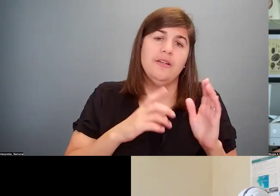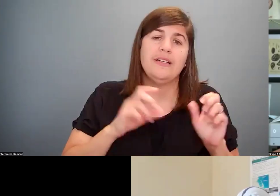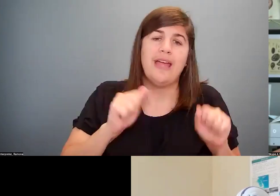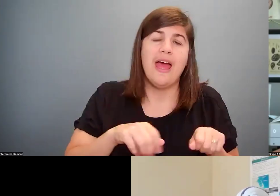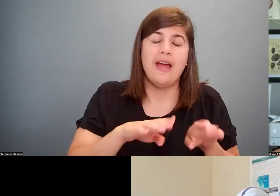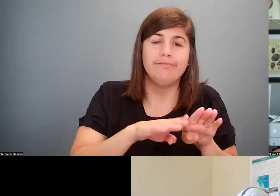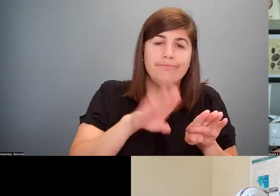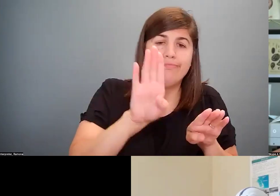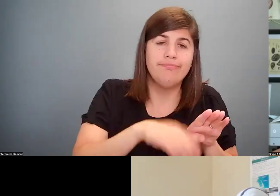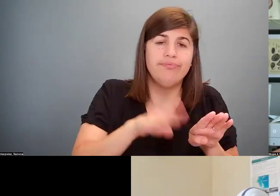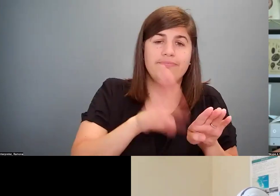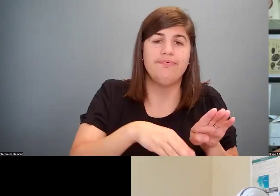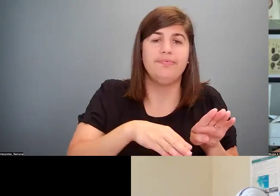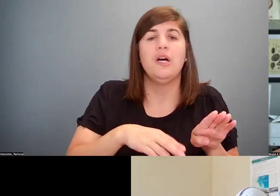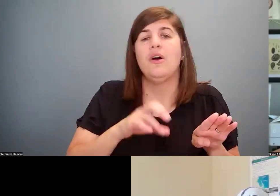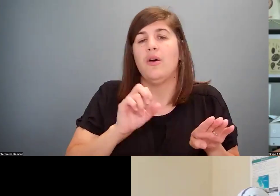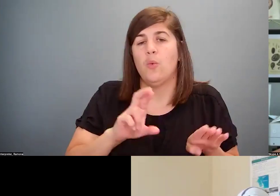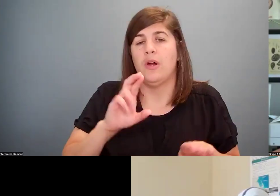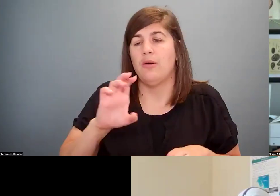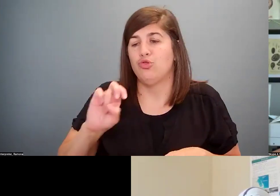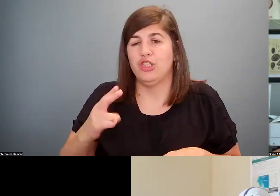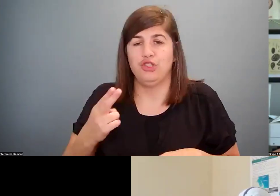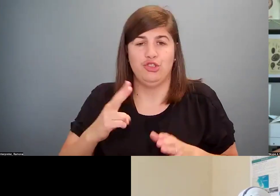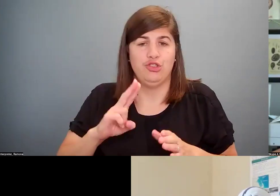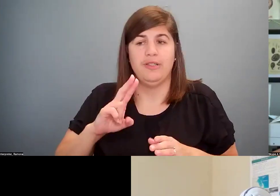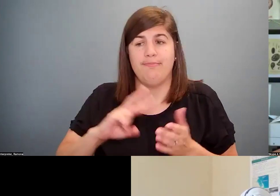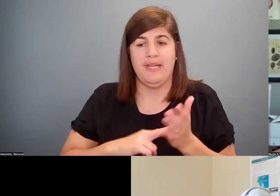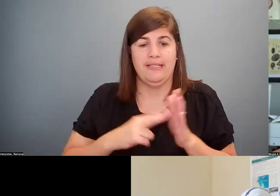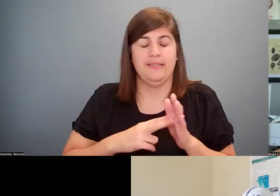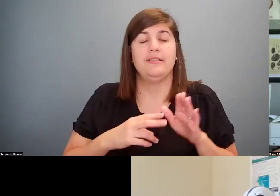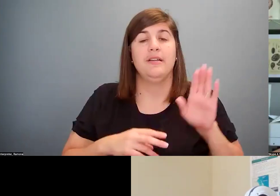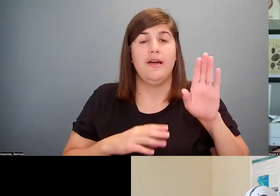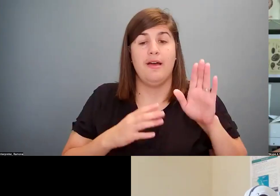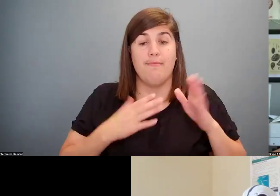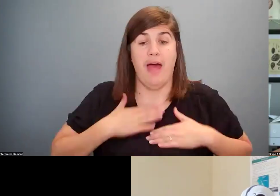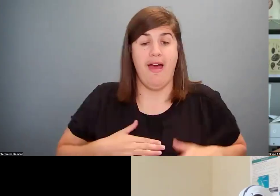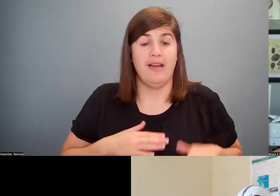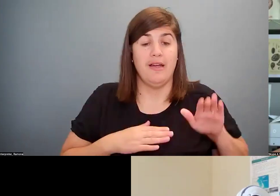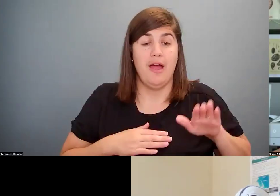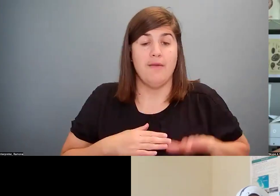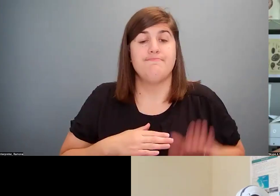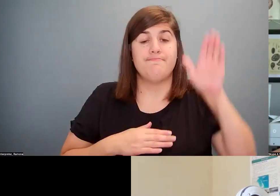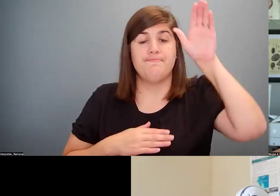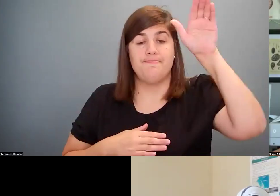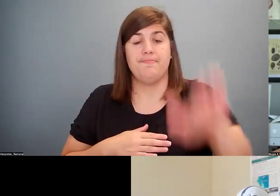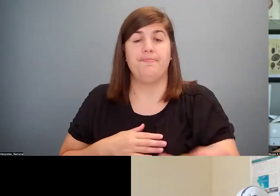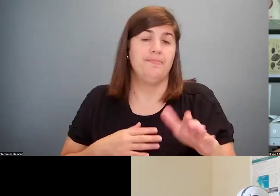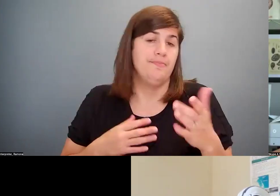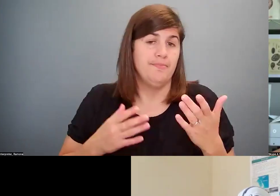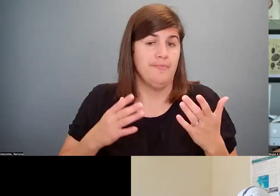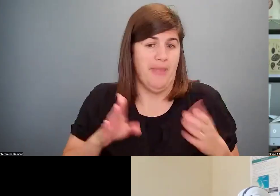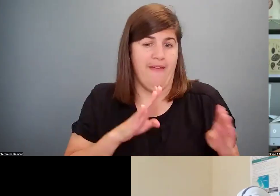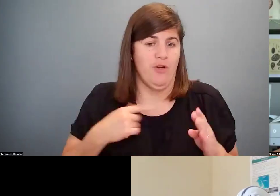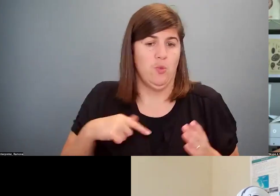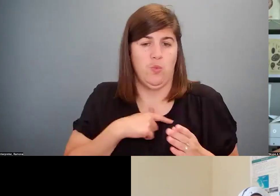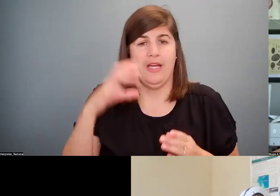fins against the surface of the water, breaching, which is when they jump completely out of the surface. That's also another form of it's a behavior we often